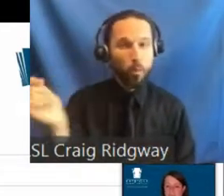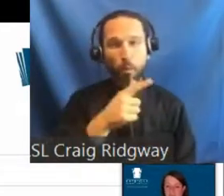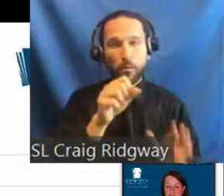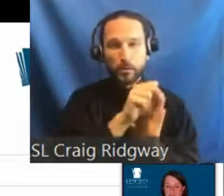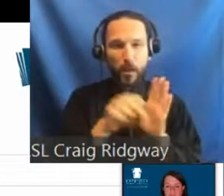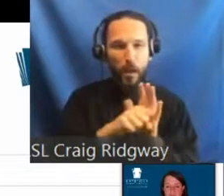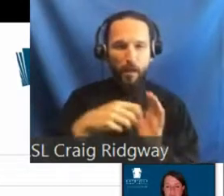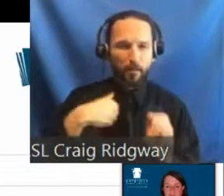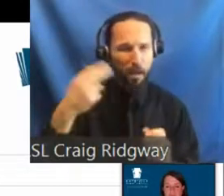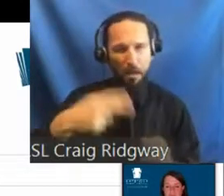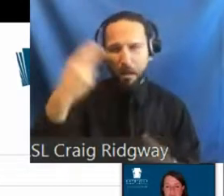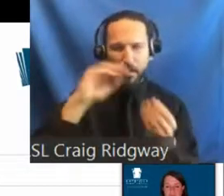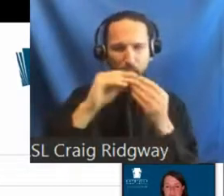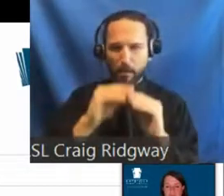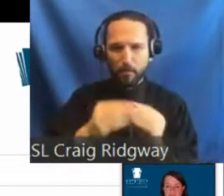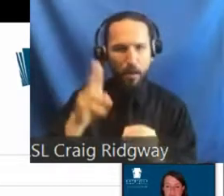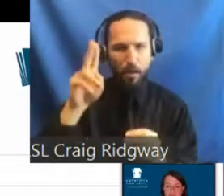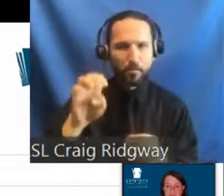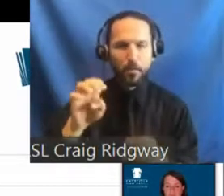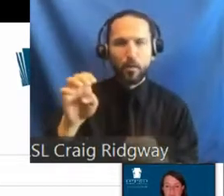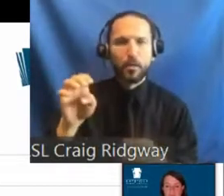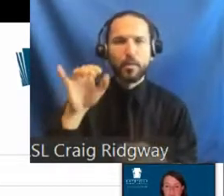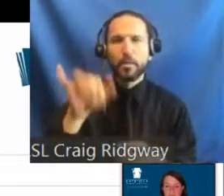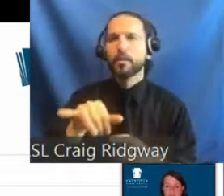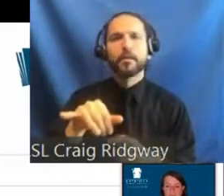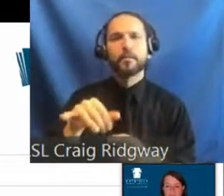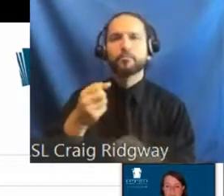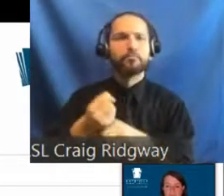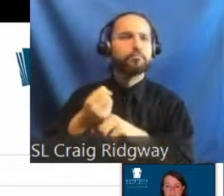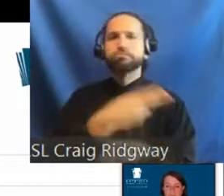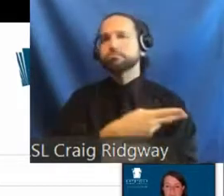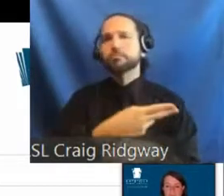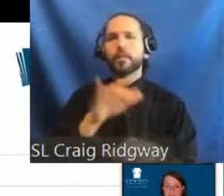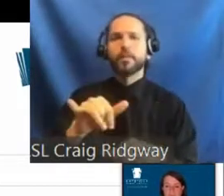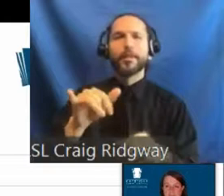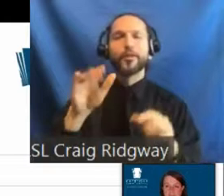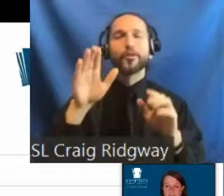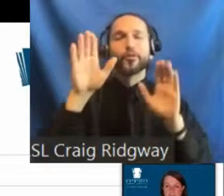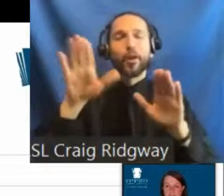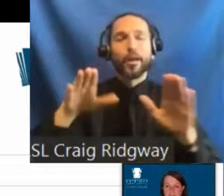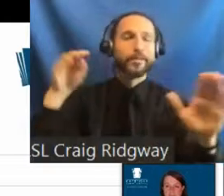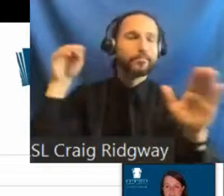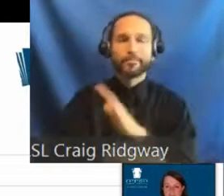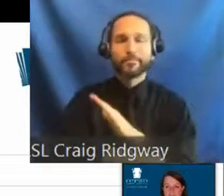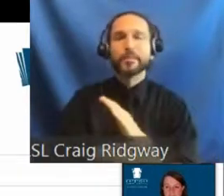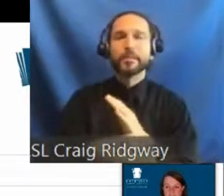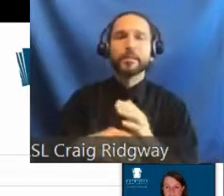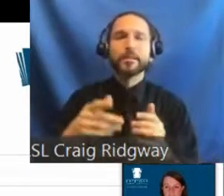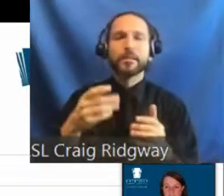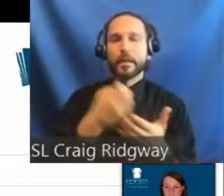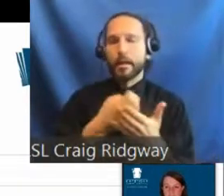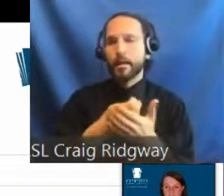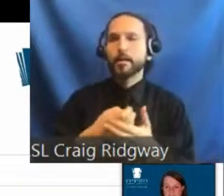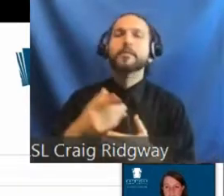of unemployment and surpassed the unemployment rates during the Great Recession. As my colleague noted, individuals